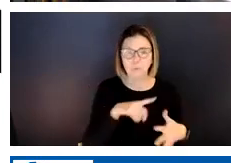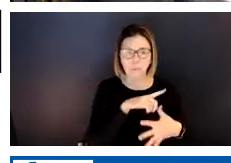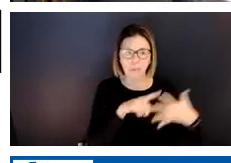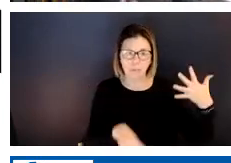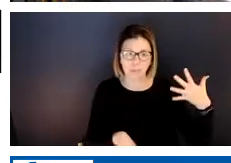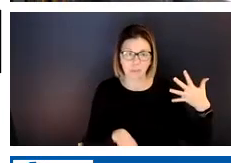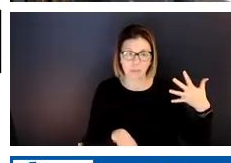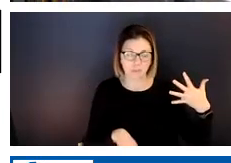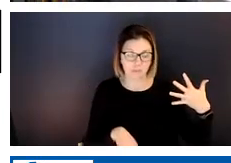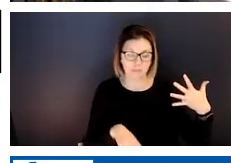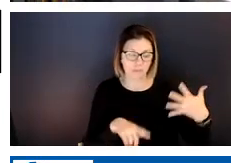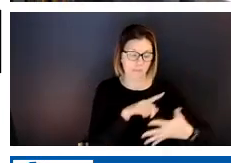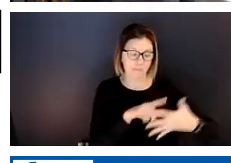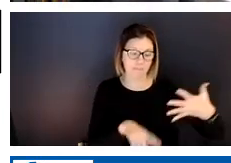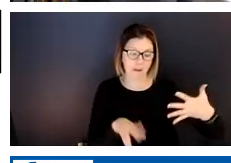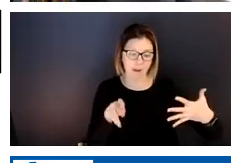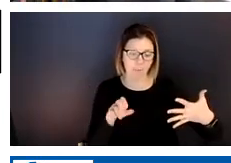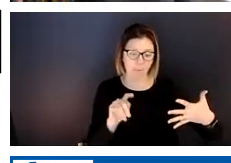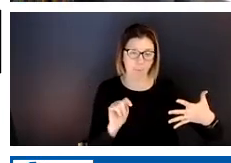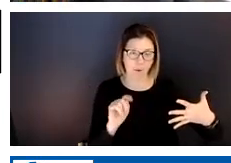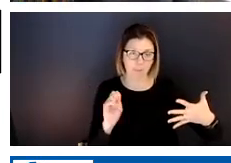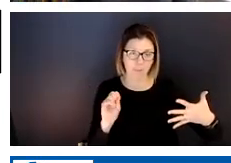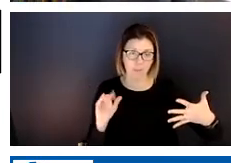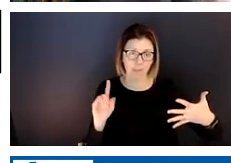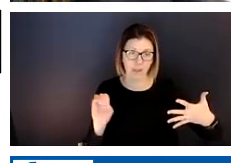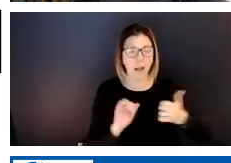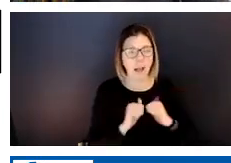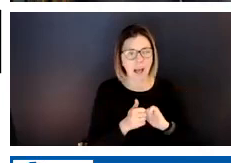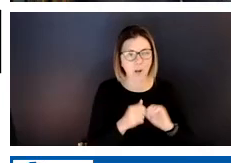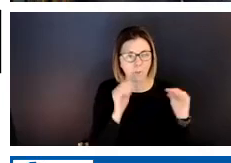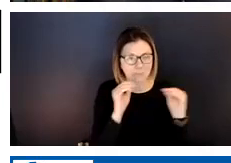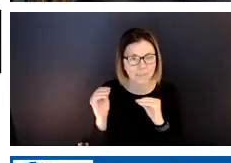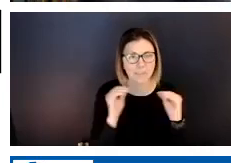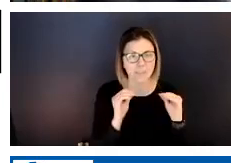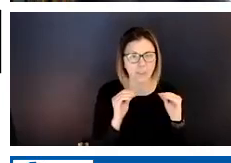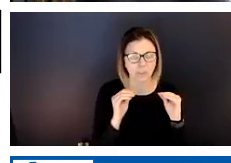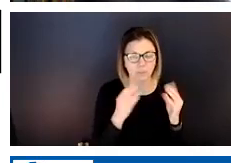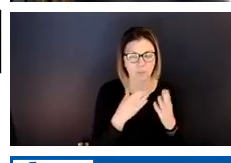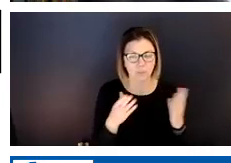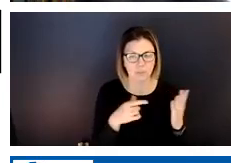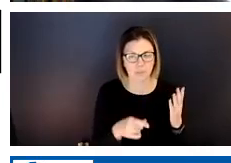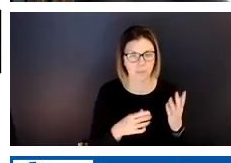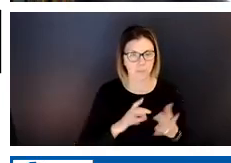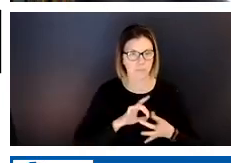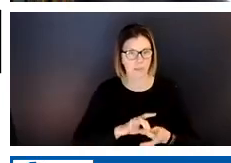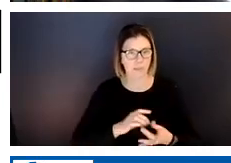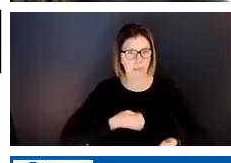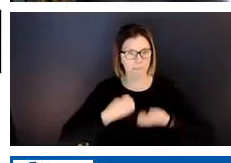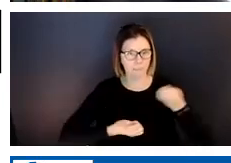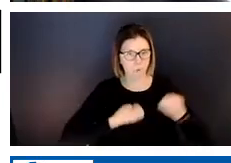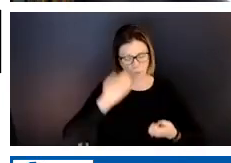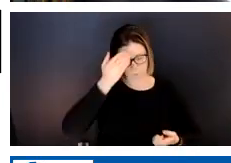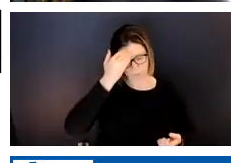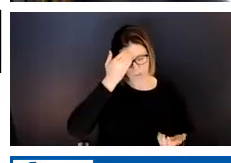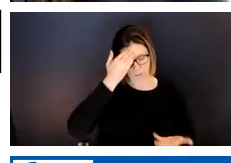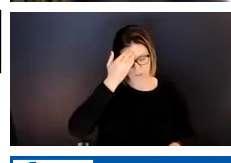here on the left-hand side is how we often teach or navigate things related to that emotional awareness or